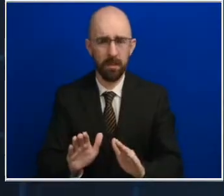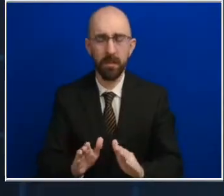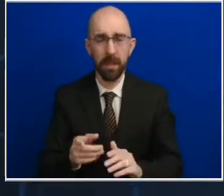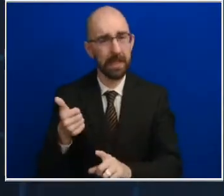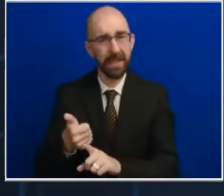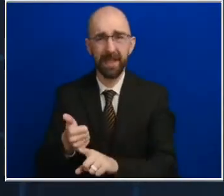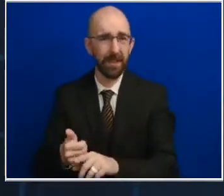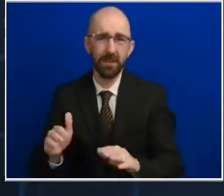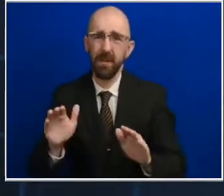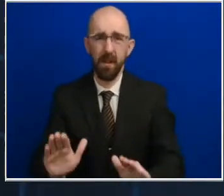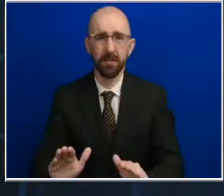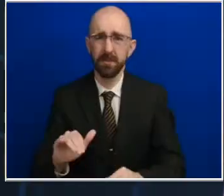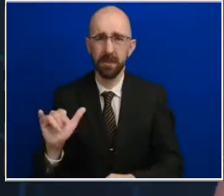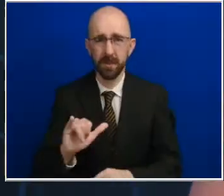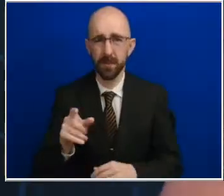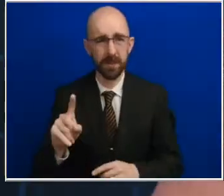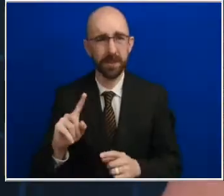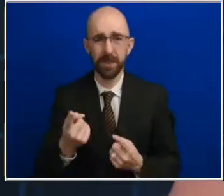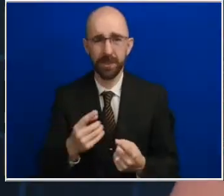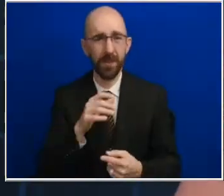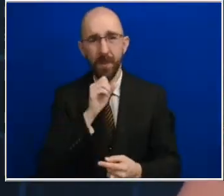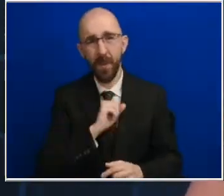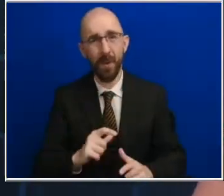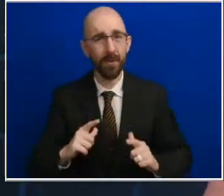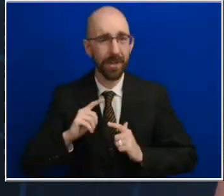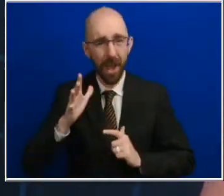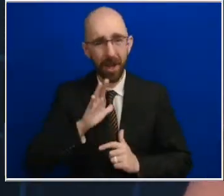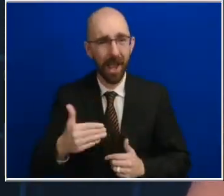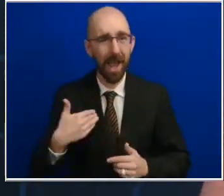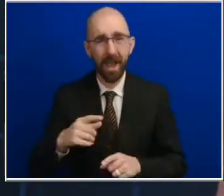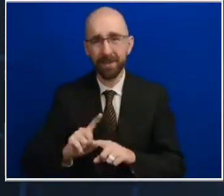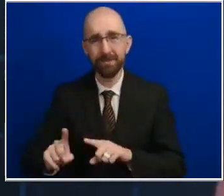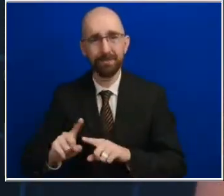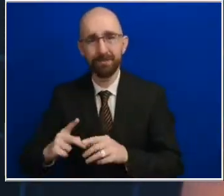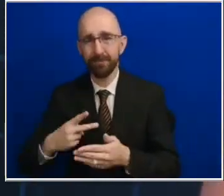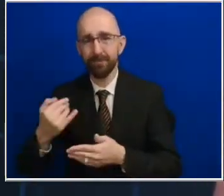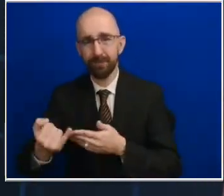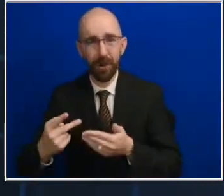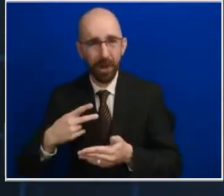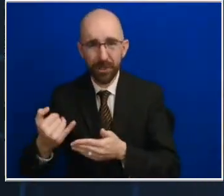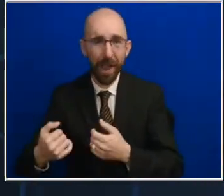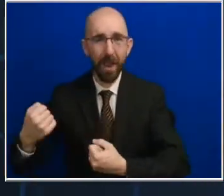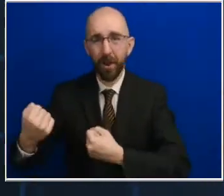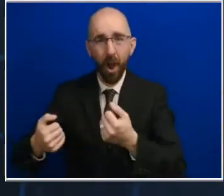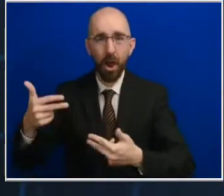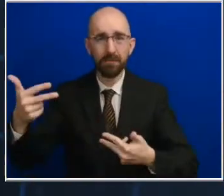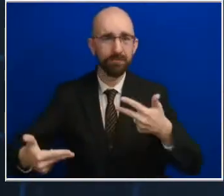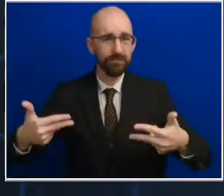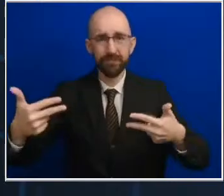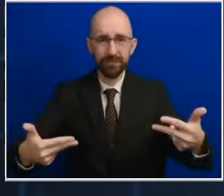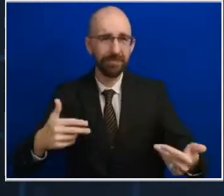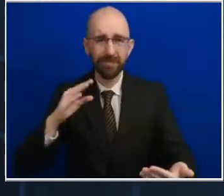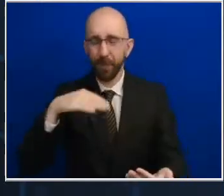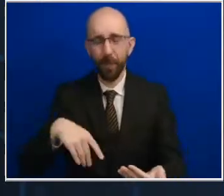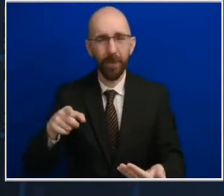He was just this old retired guy, had all kinds of projects around him, cars, and he was, he was awesome. That's